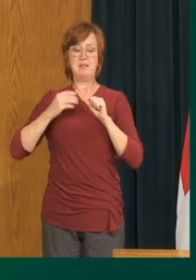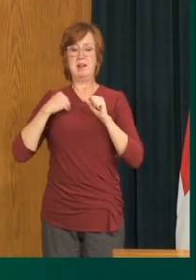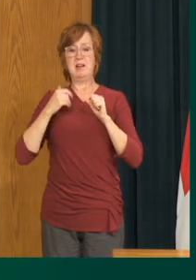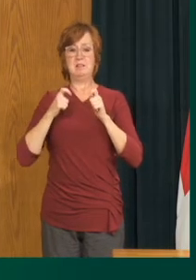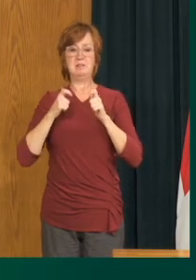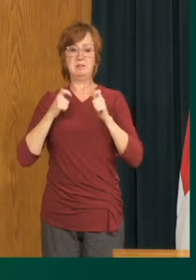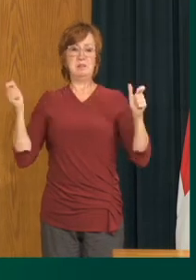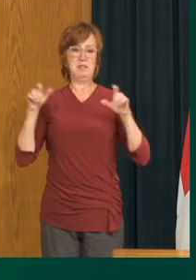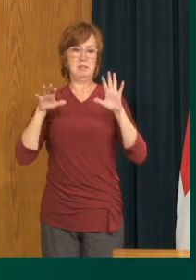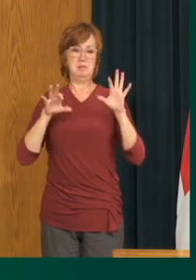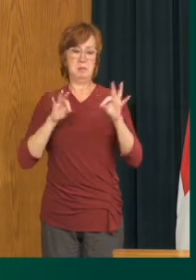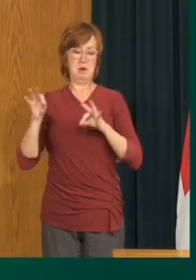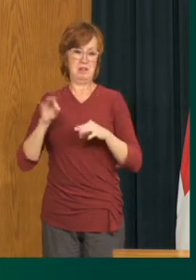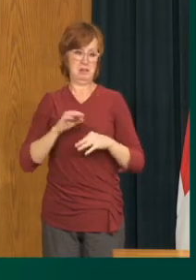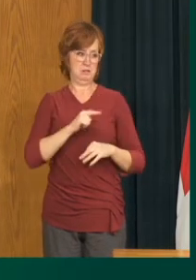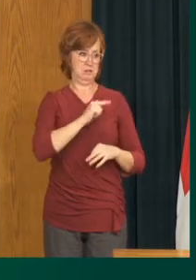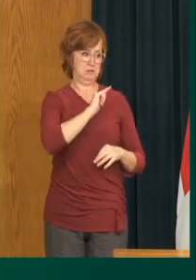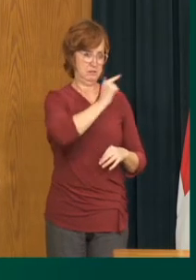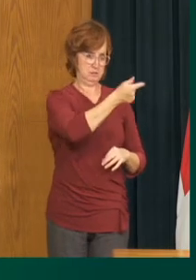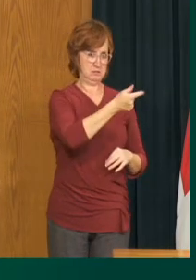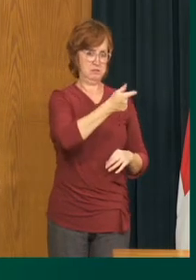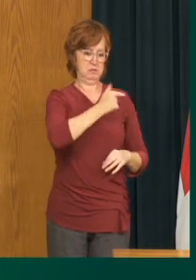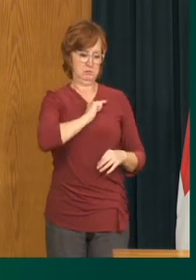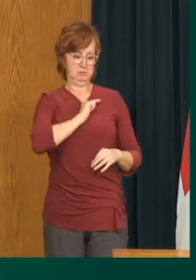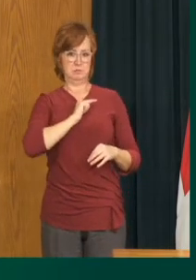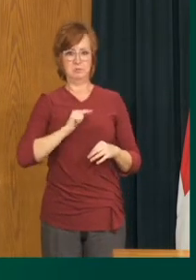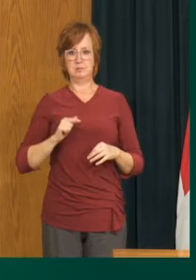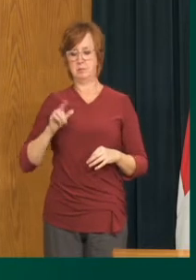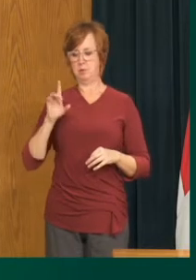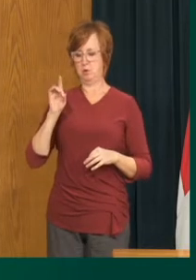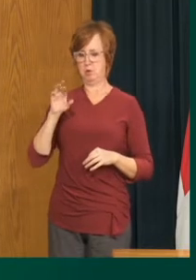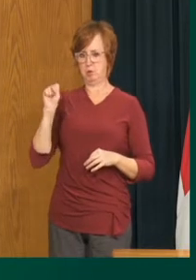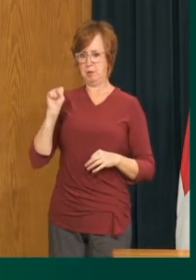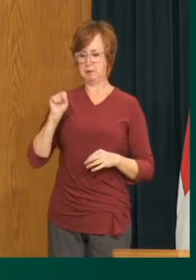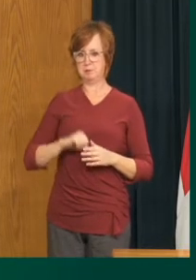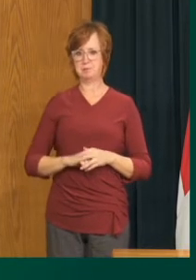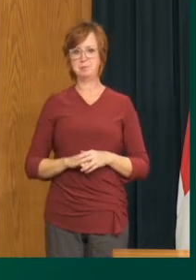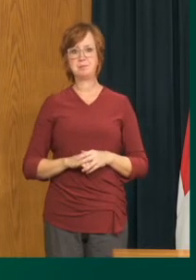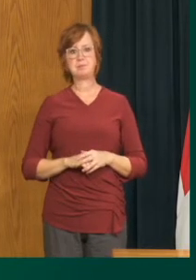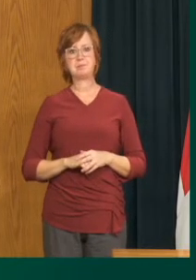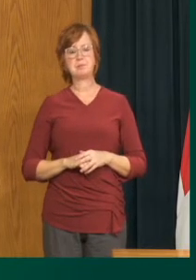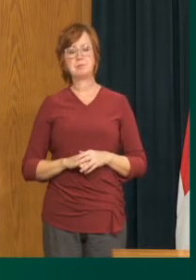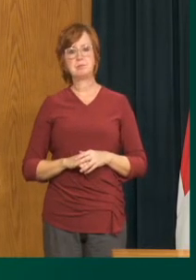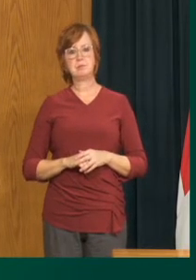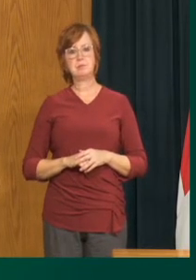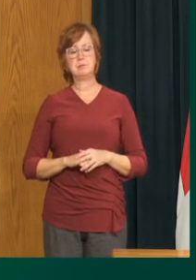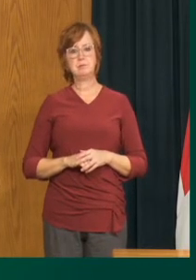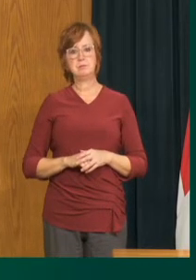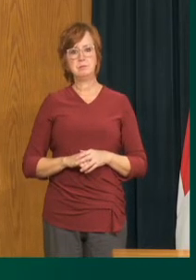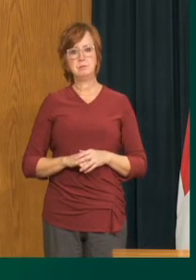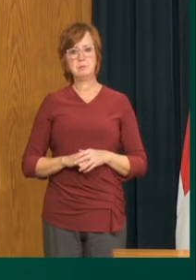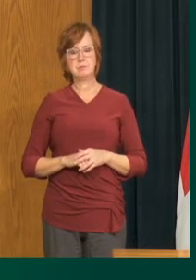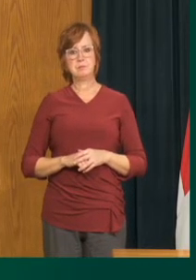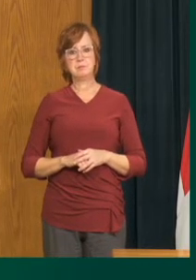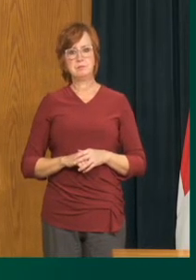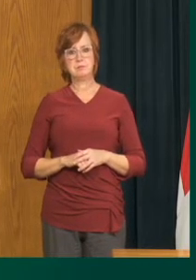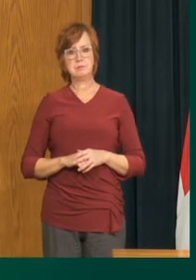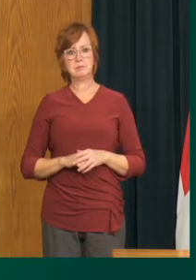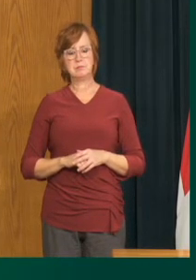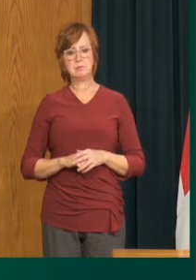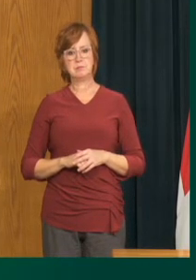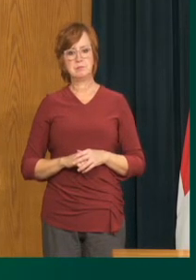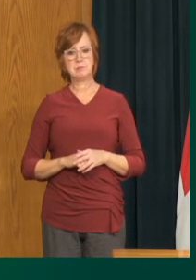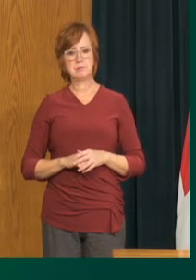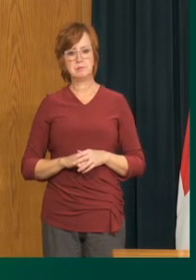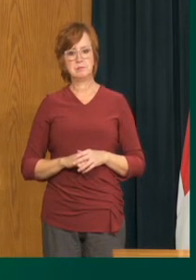You want to go ahead and then I'll go after. Yeah, so certainly I think already, like I mentioned earlier, there's many settings where you can do many things that